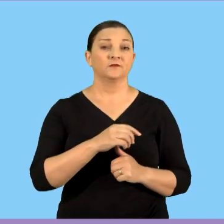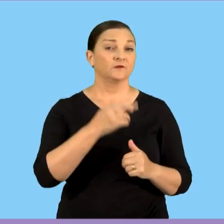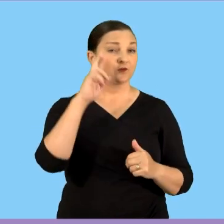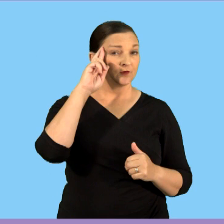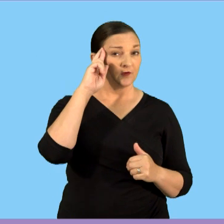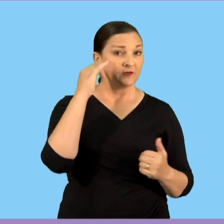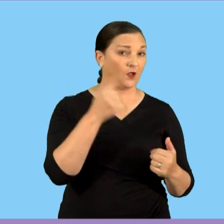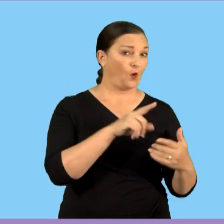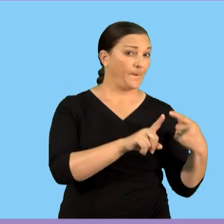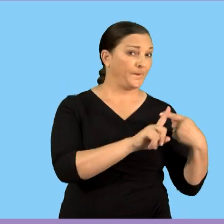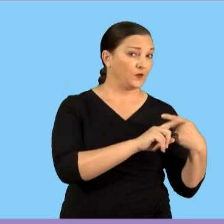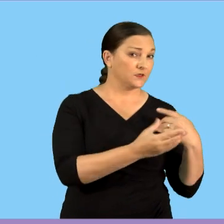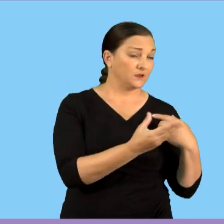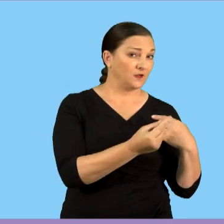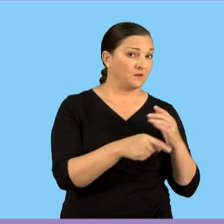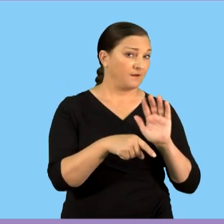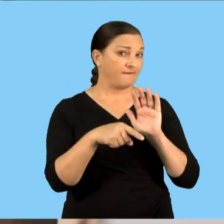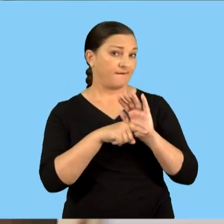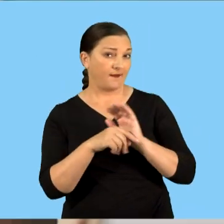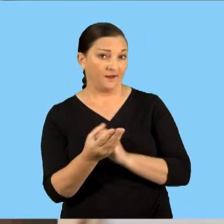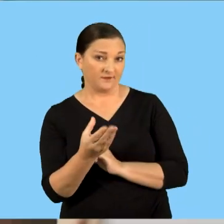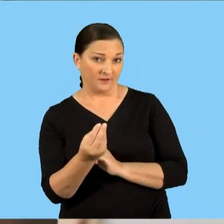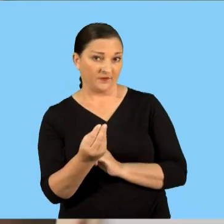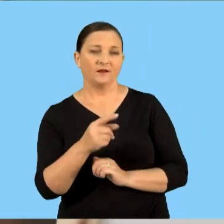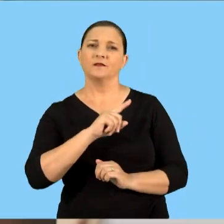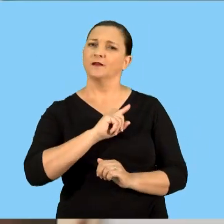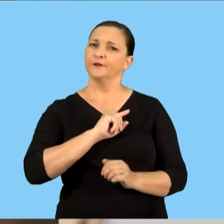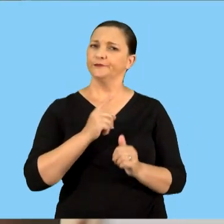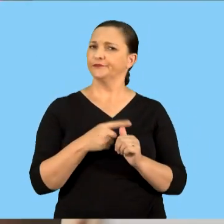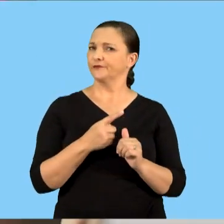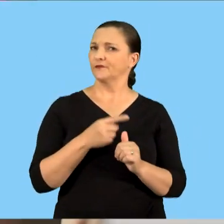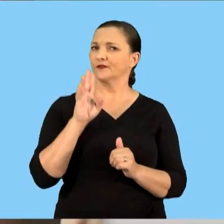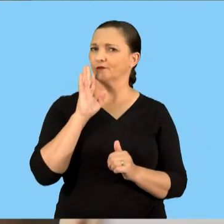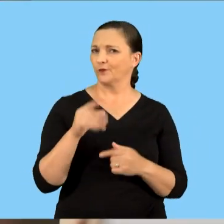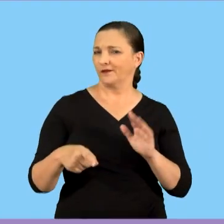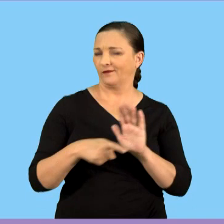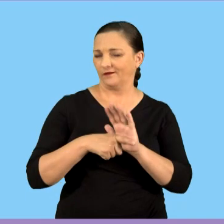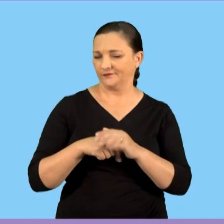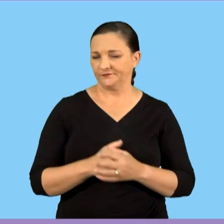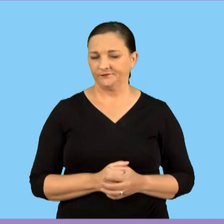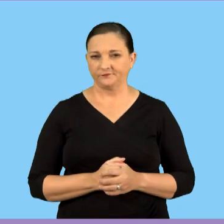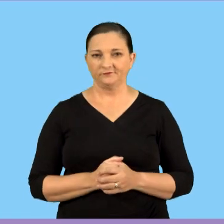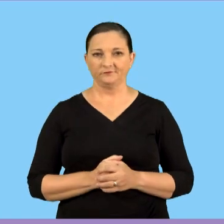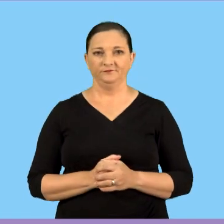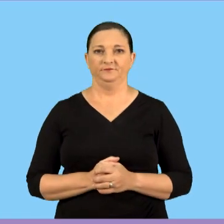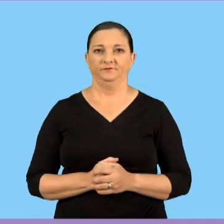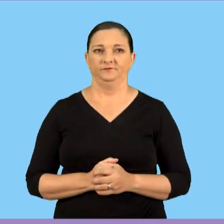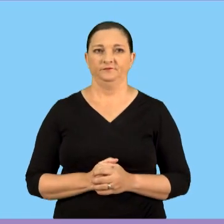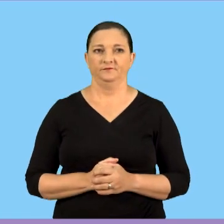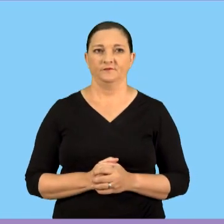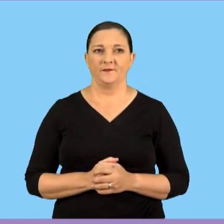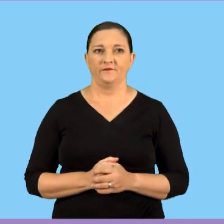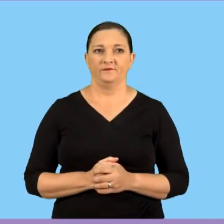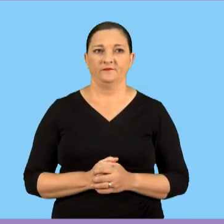a positive number with a negative number. That means that our answer is going to be negative.